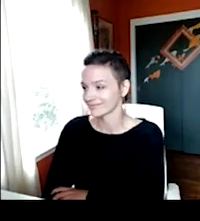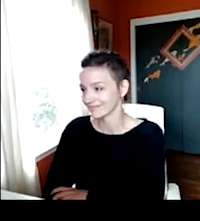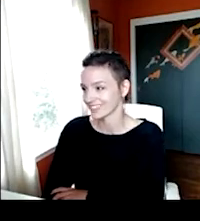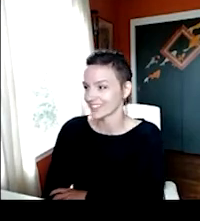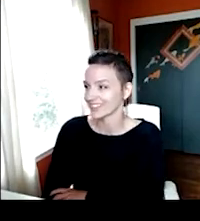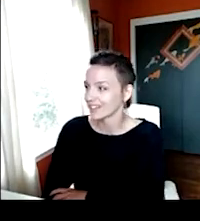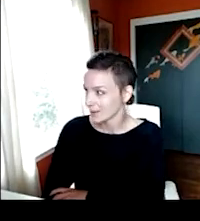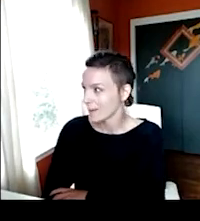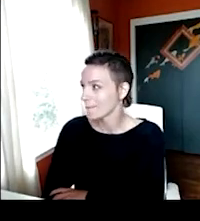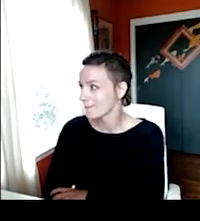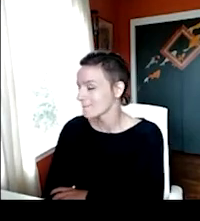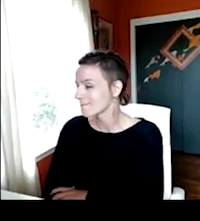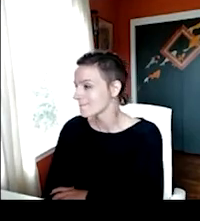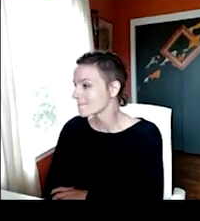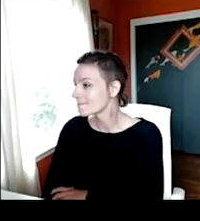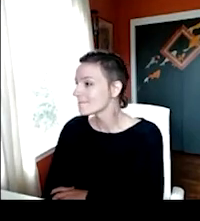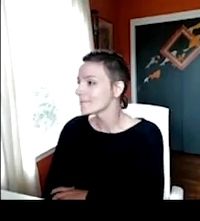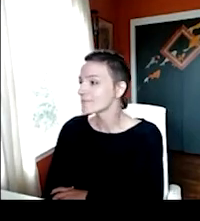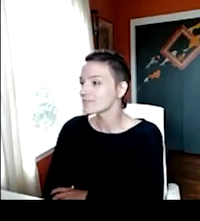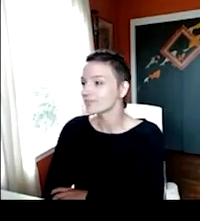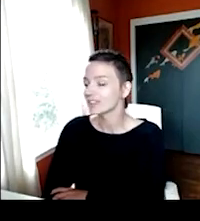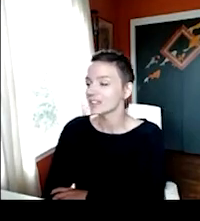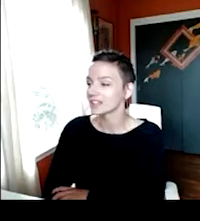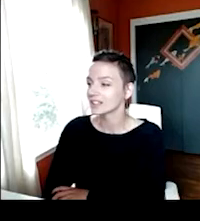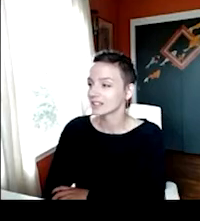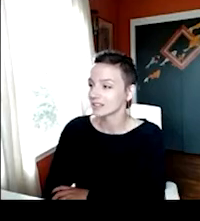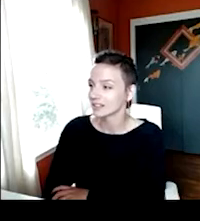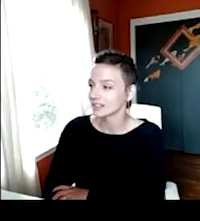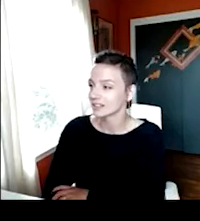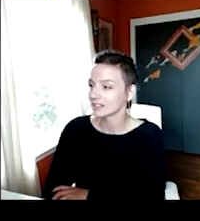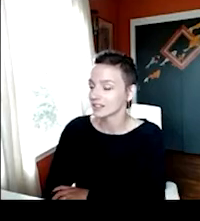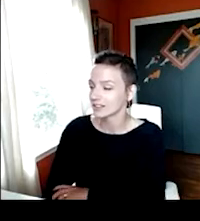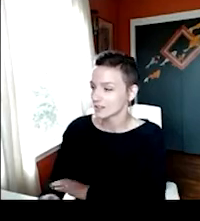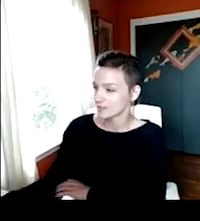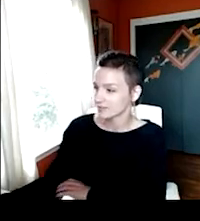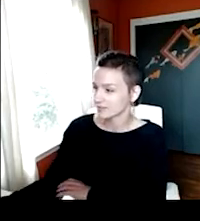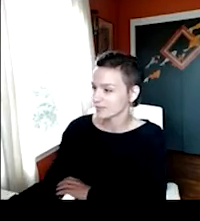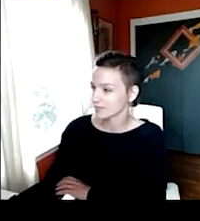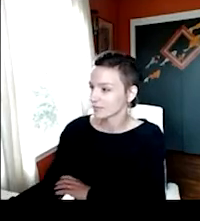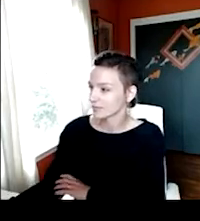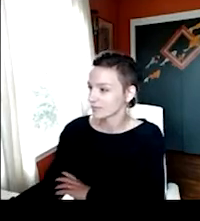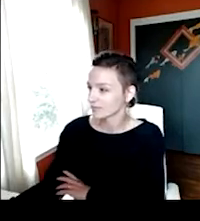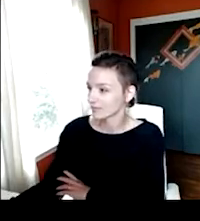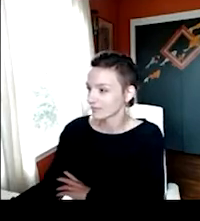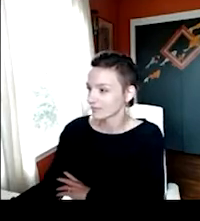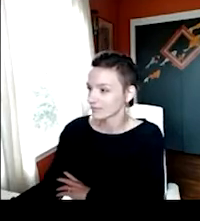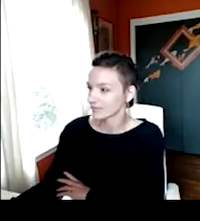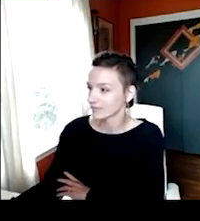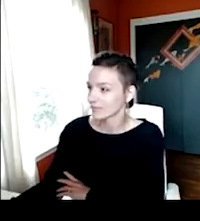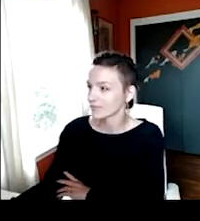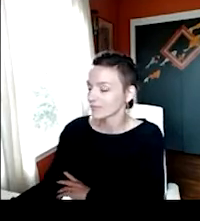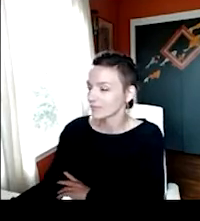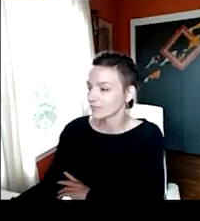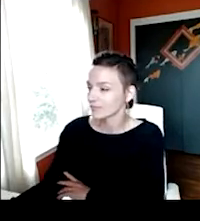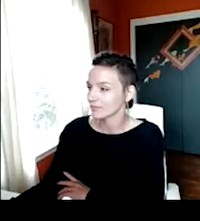because of time shortage, we would just give you a skim. And I think Mick will kind of give you an overview of what the game consists of. But I would like to just point